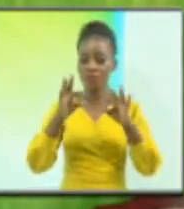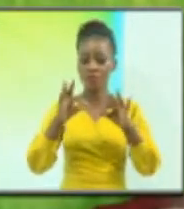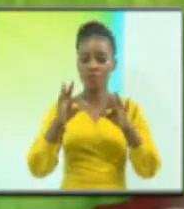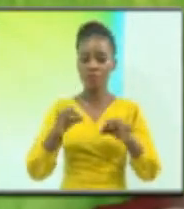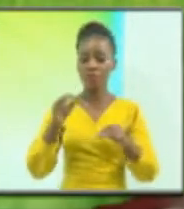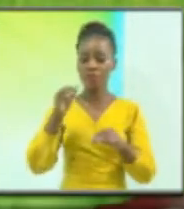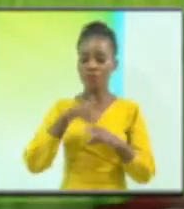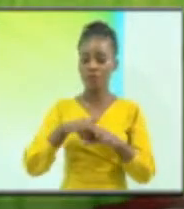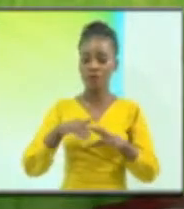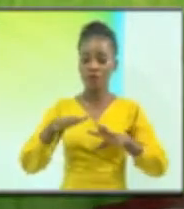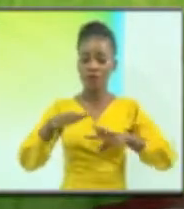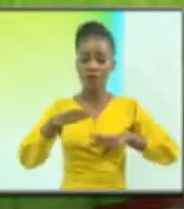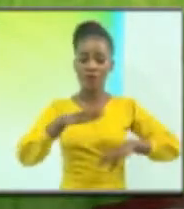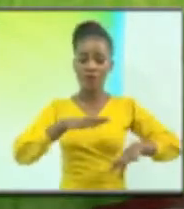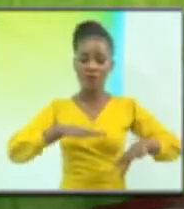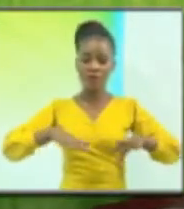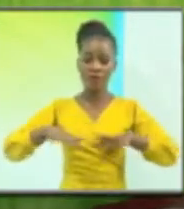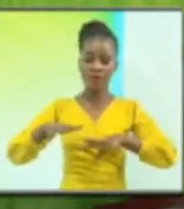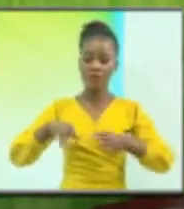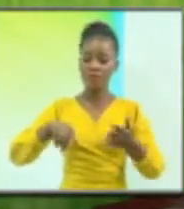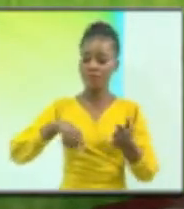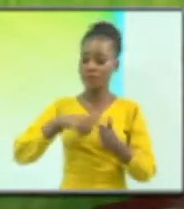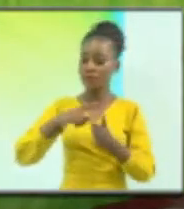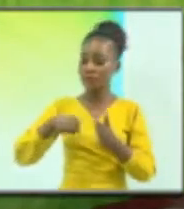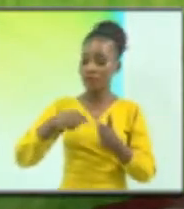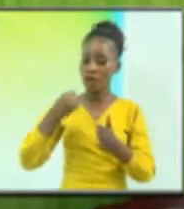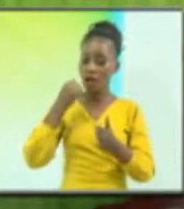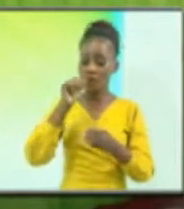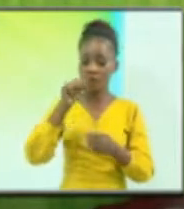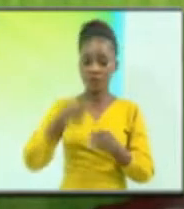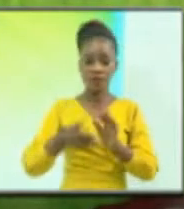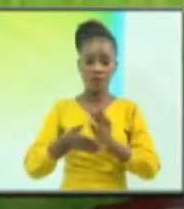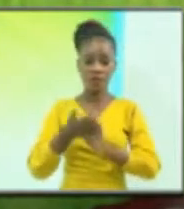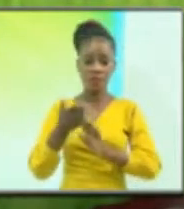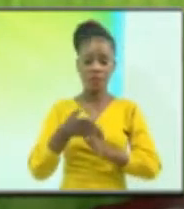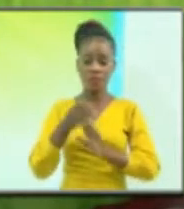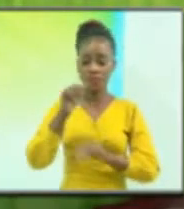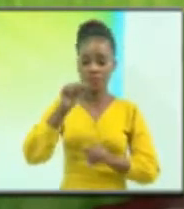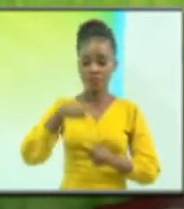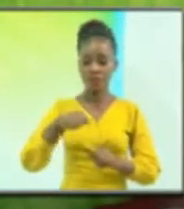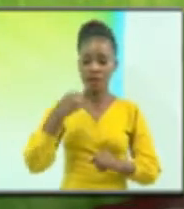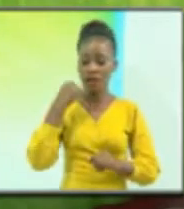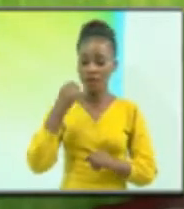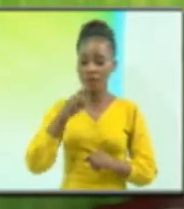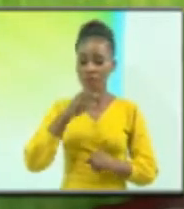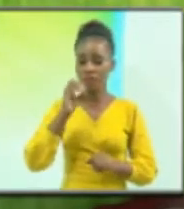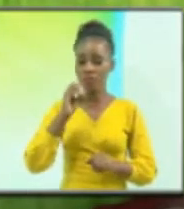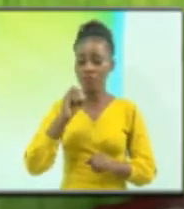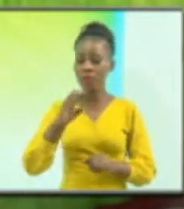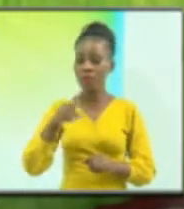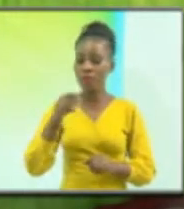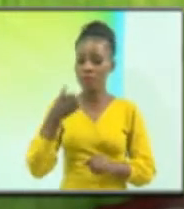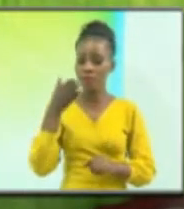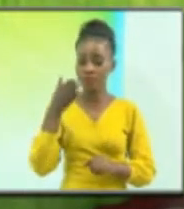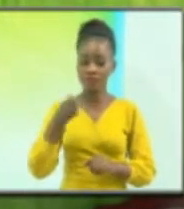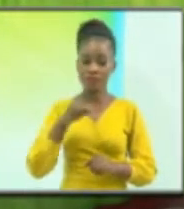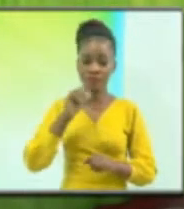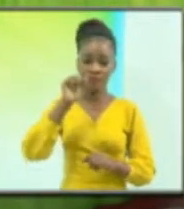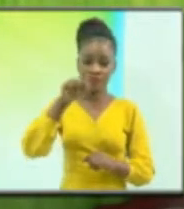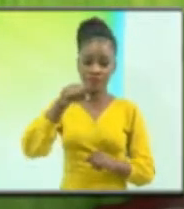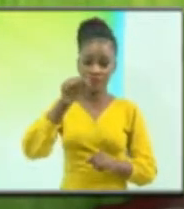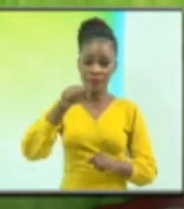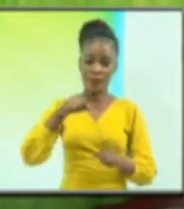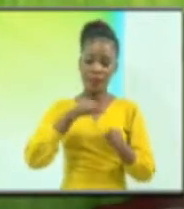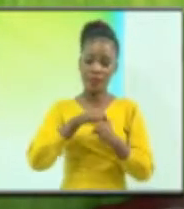our environment and within our surrounding. Someone can easily access that tree, but some, they don't know that those trees, they can actually do